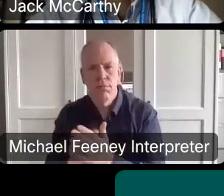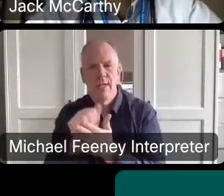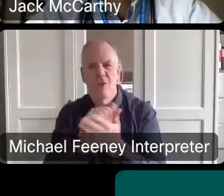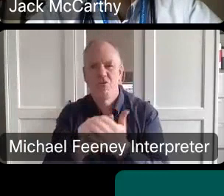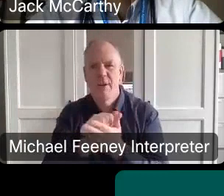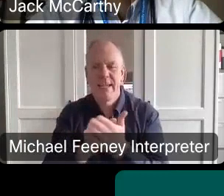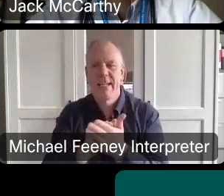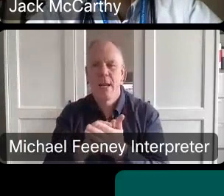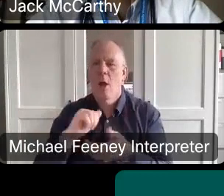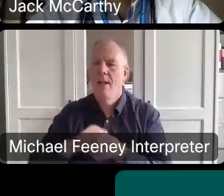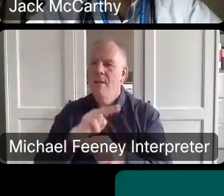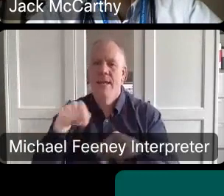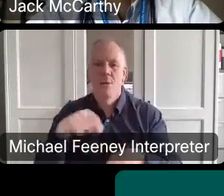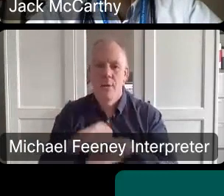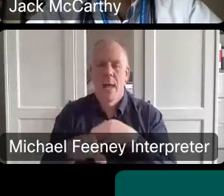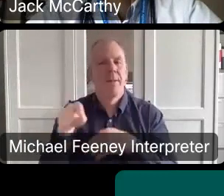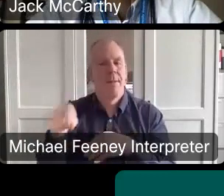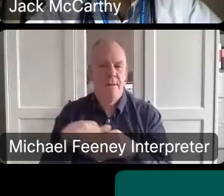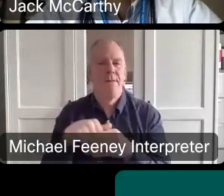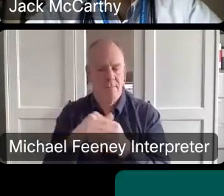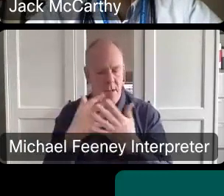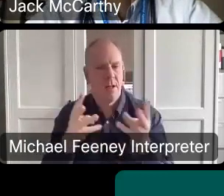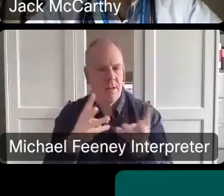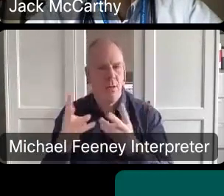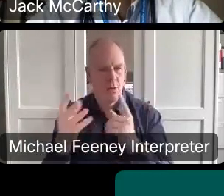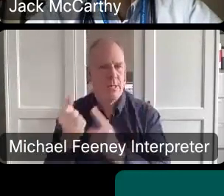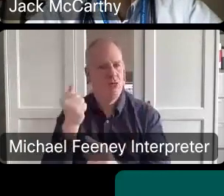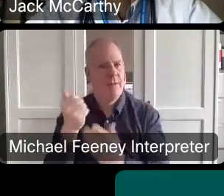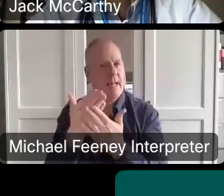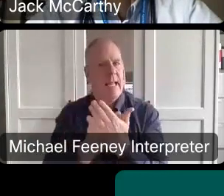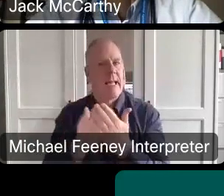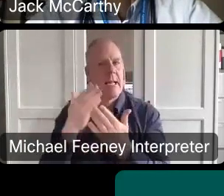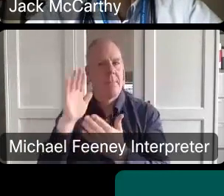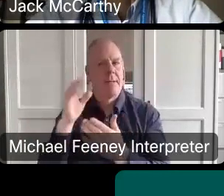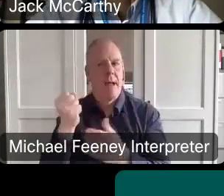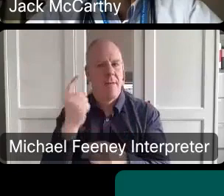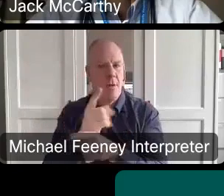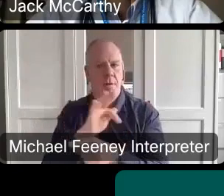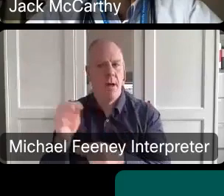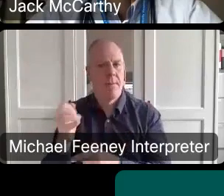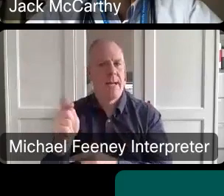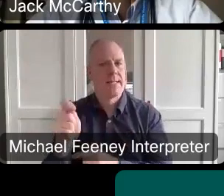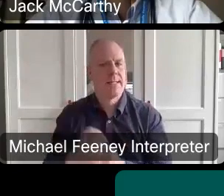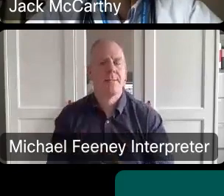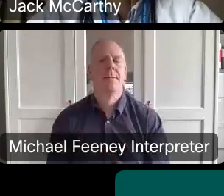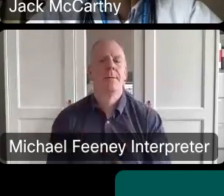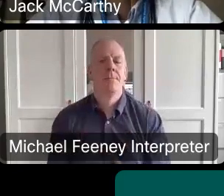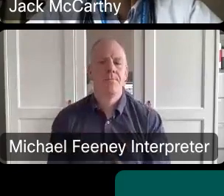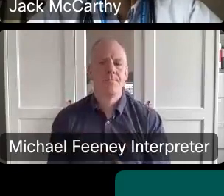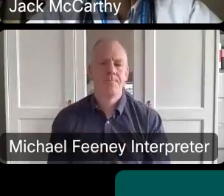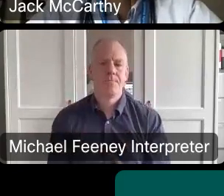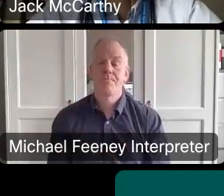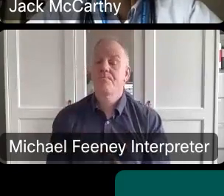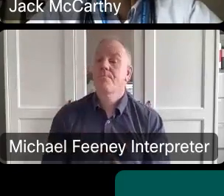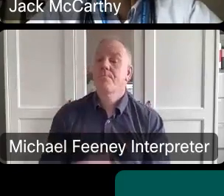on today, but they're doing quite a lot of work to meet the legal requirements set out in the Act as well. And then, yeah,